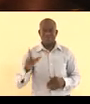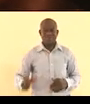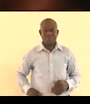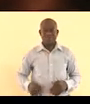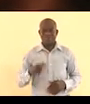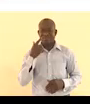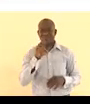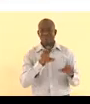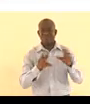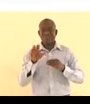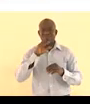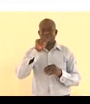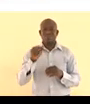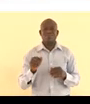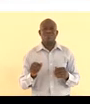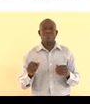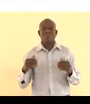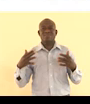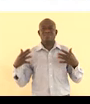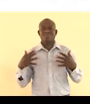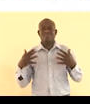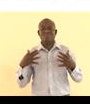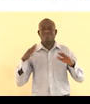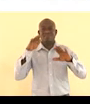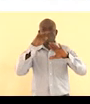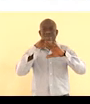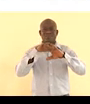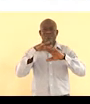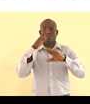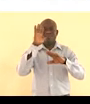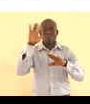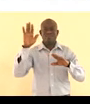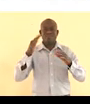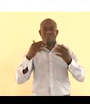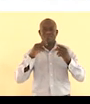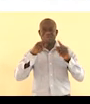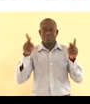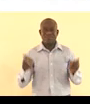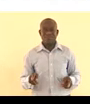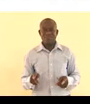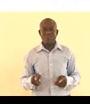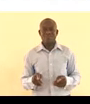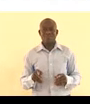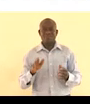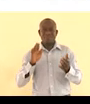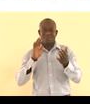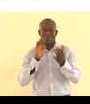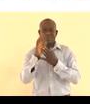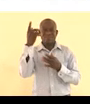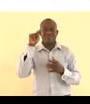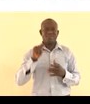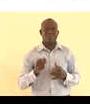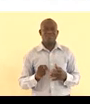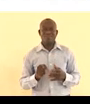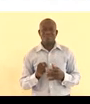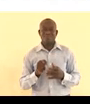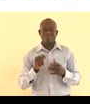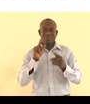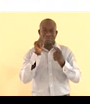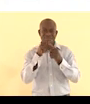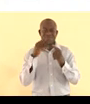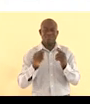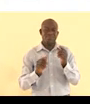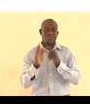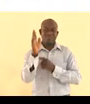says, do not be dismayed at their presence, at the presence of those who will attack the word of God, the prophet of God.